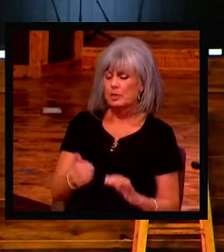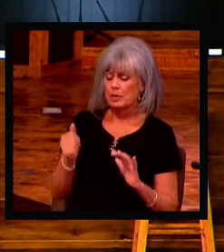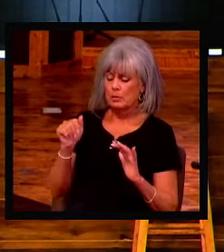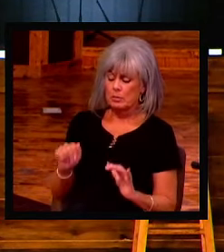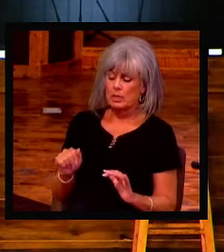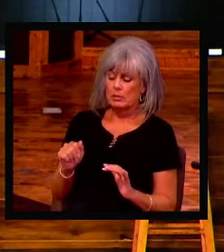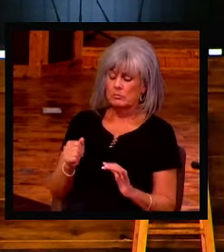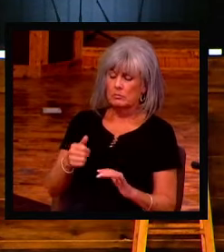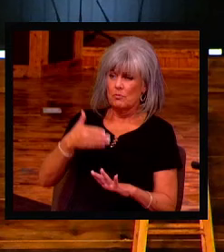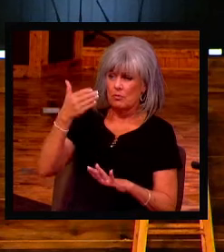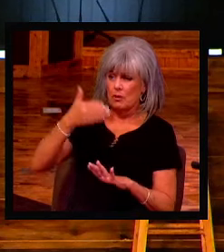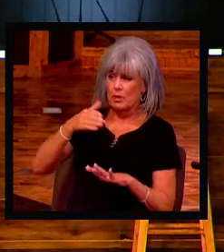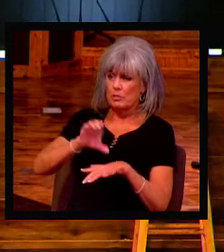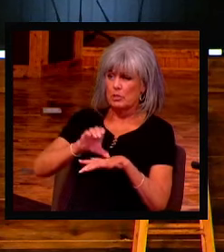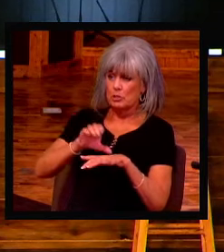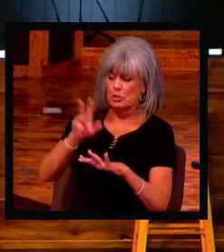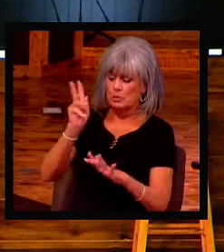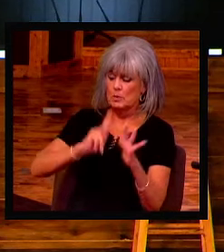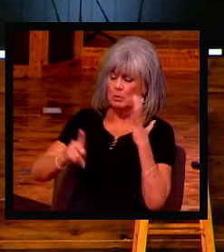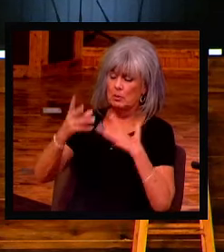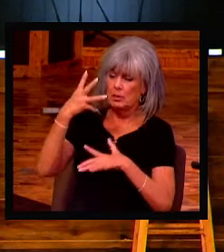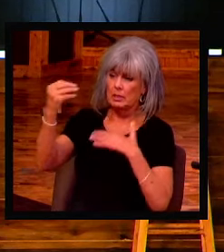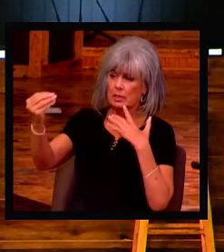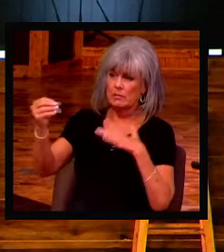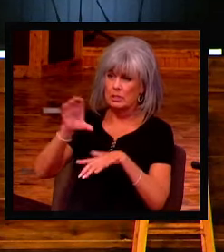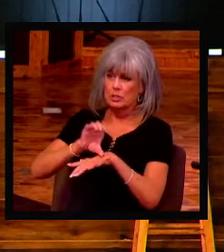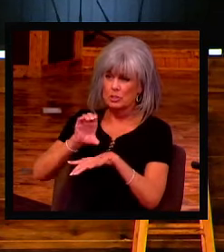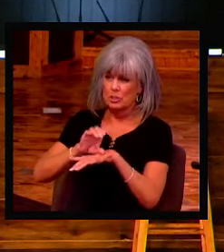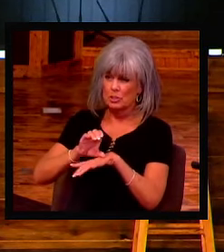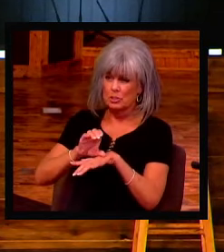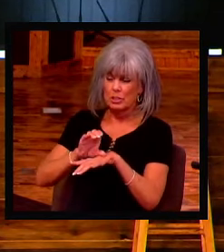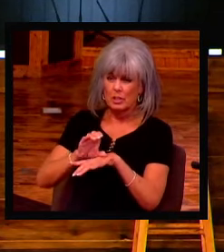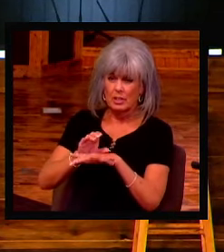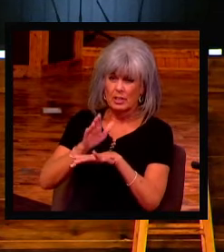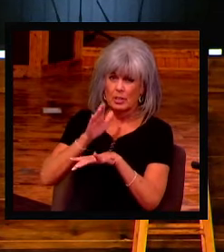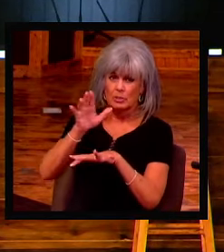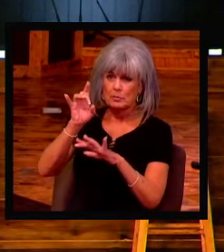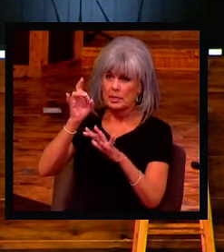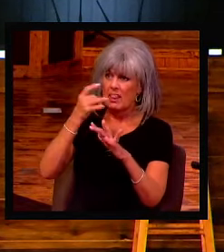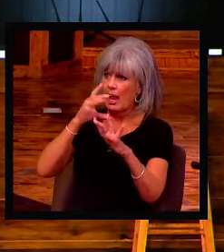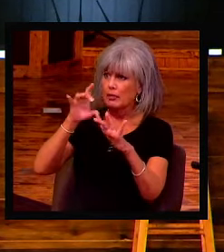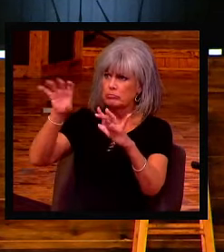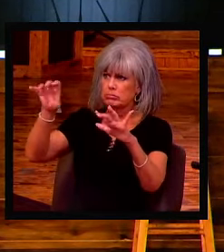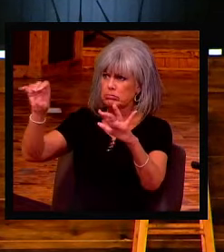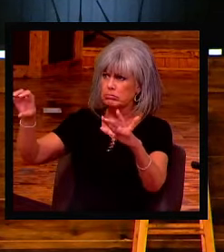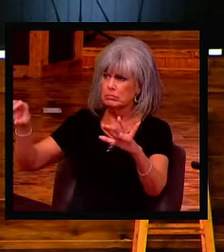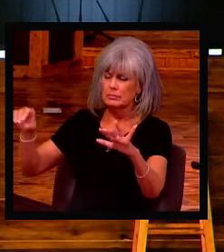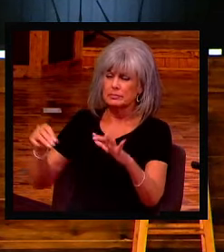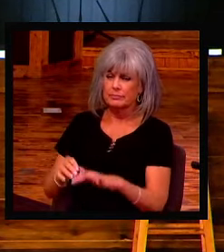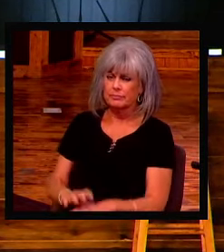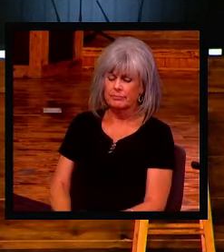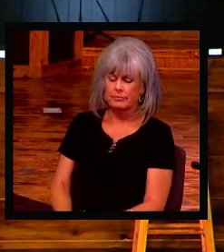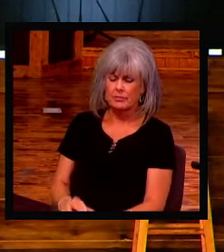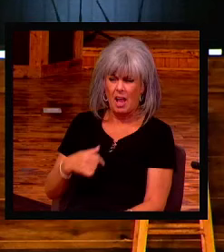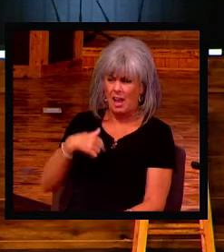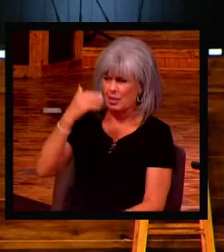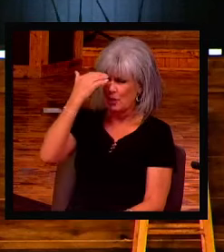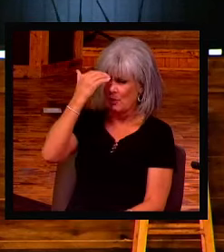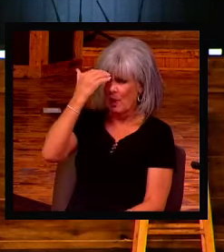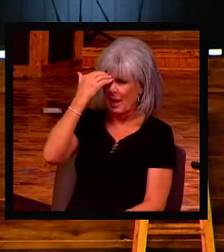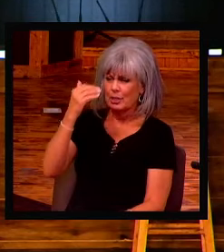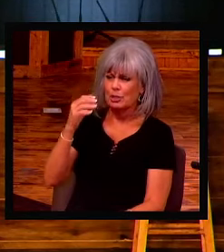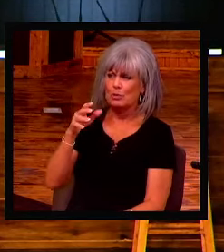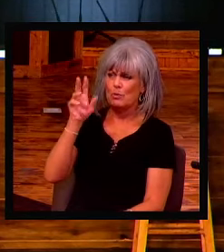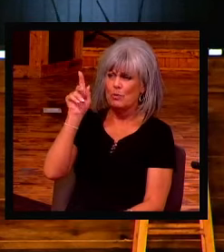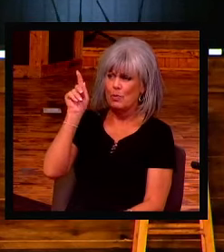church and people would be leaving church and it would just be a bunch of light. And so I knew that these